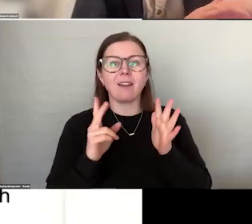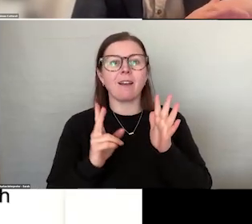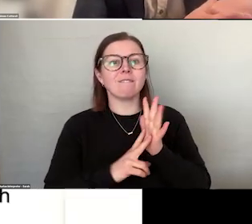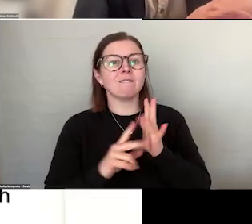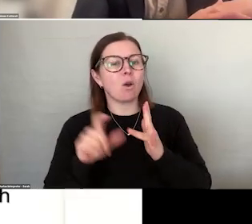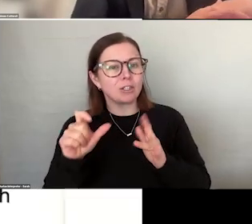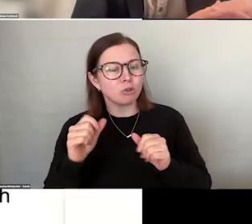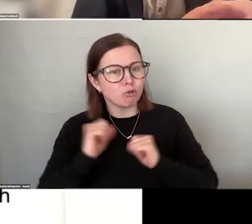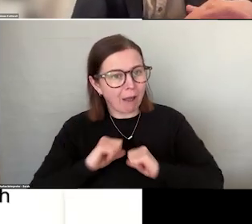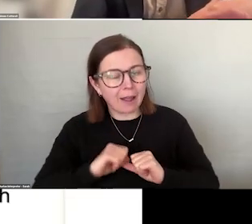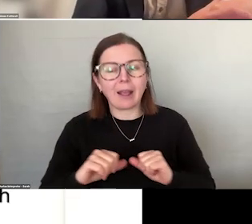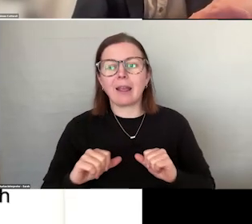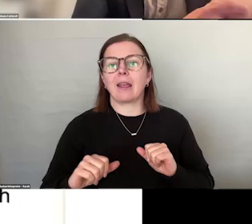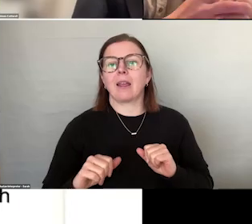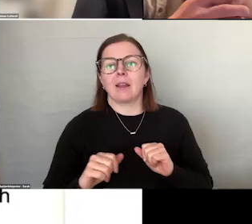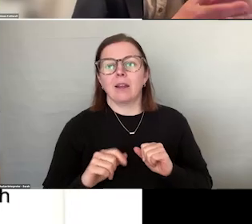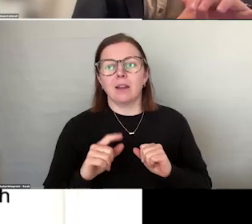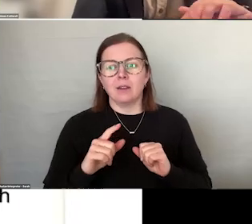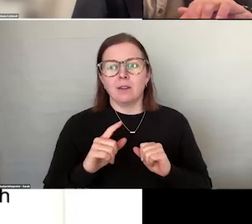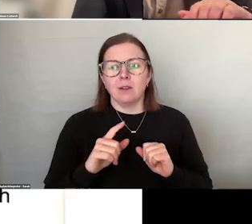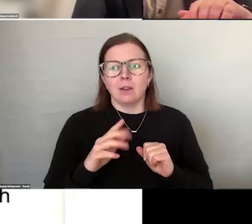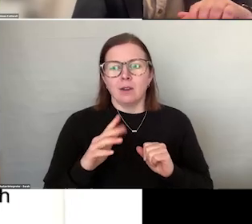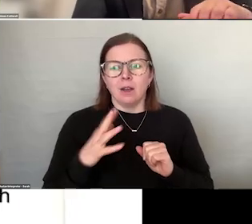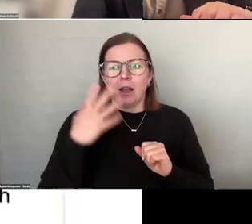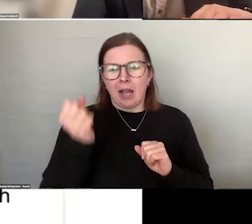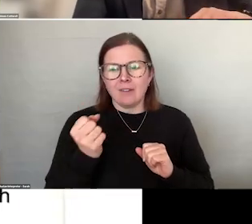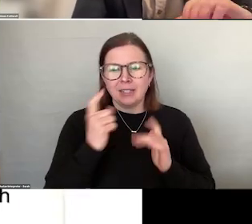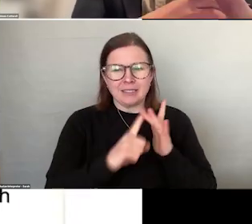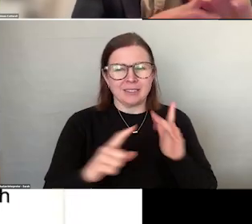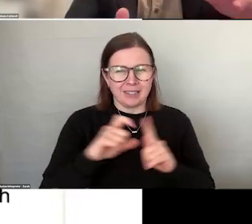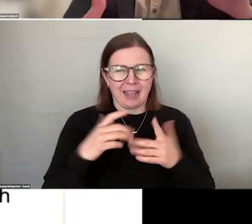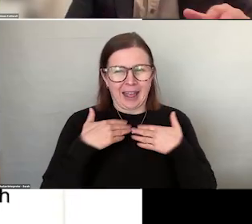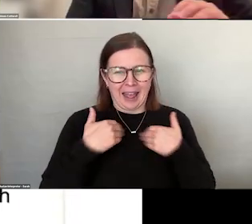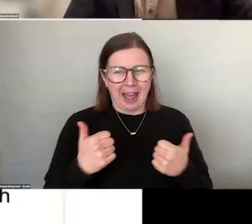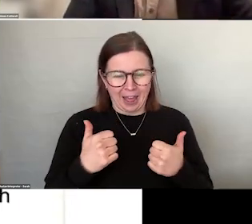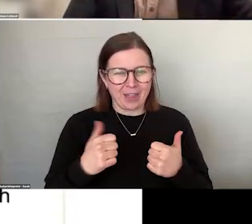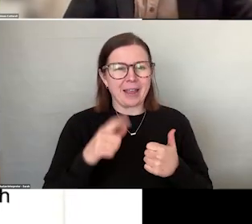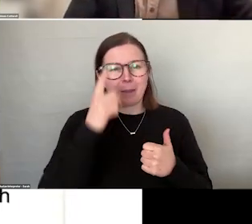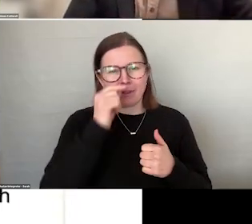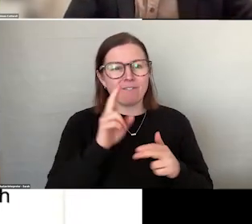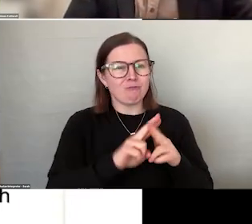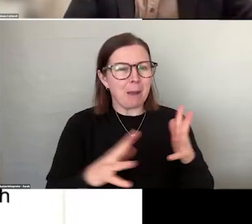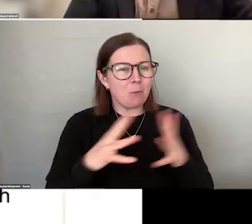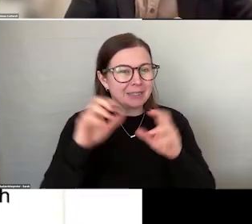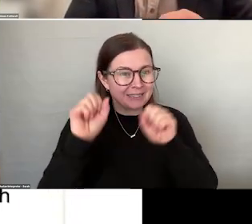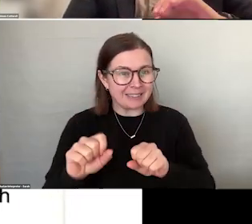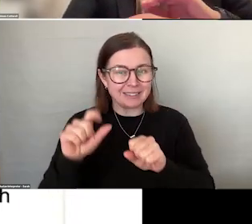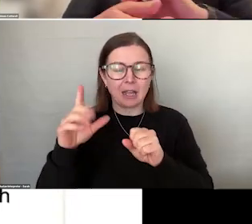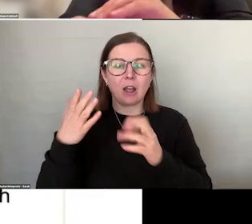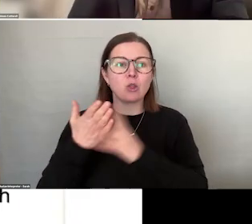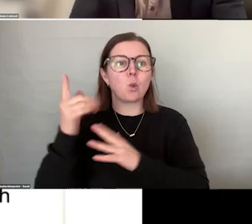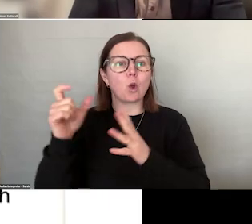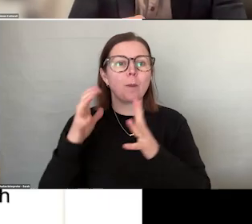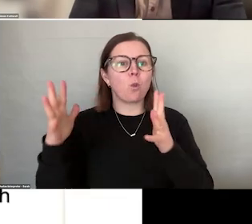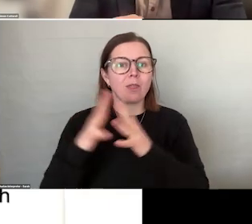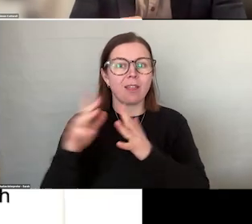vocational training, and there is an intellectual disability health capability framework that the Commonwealth funded to be